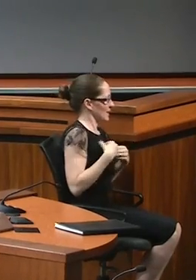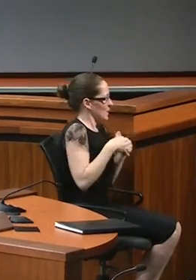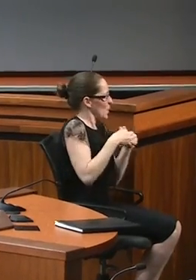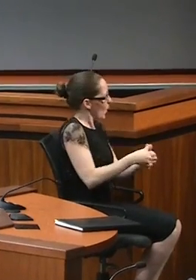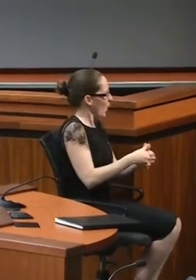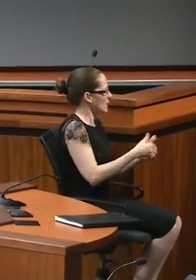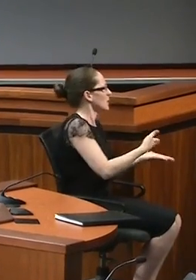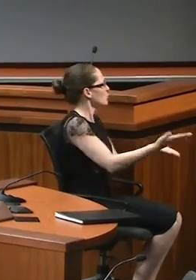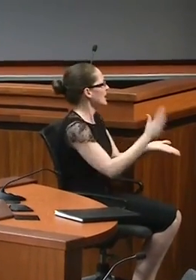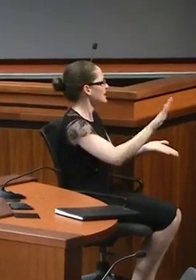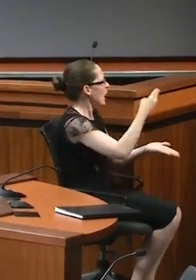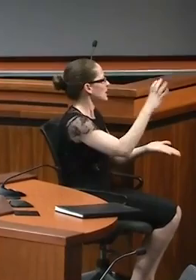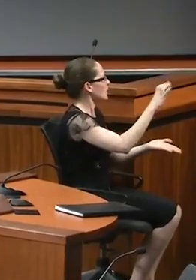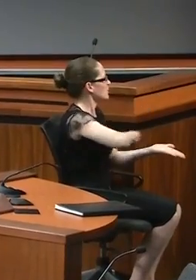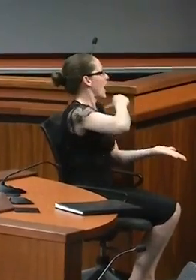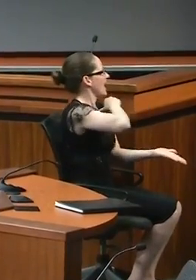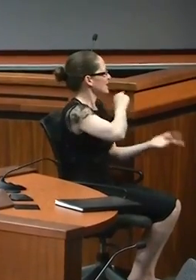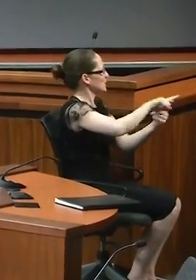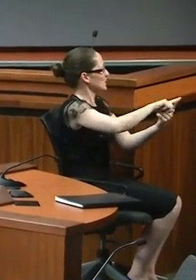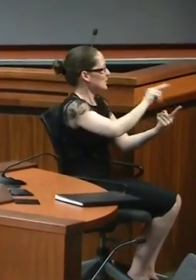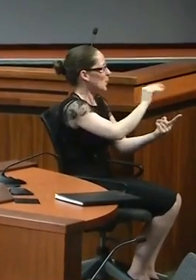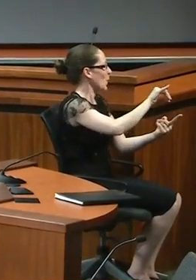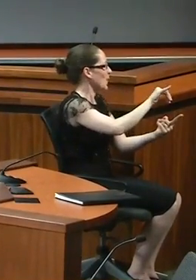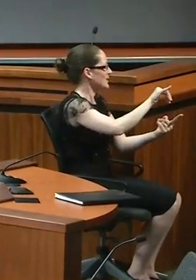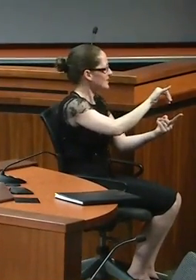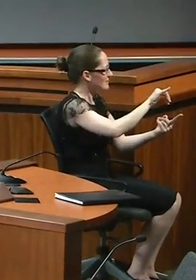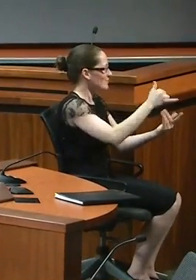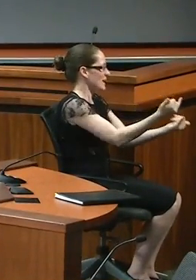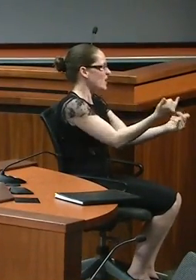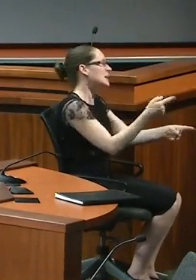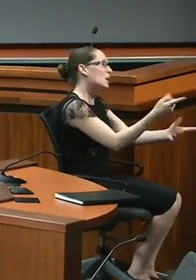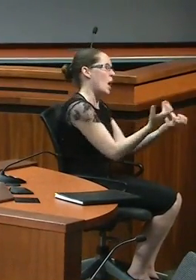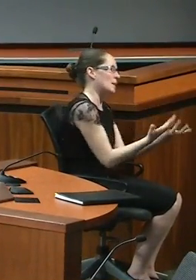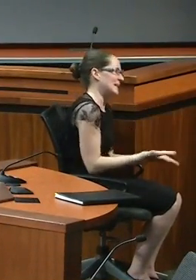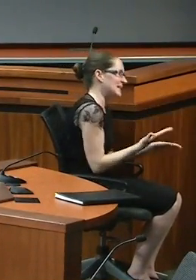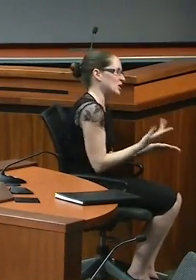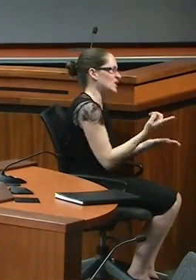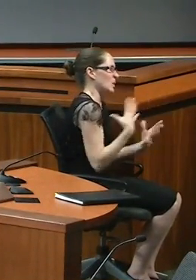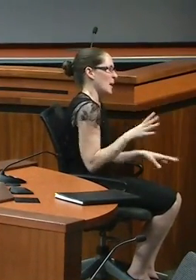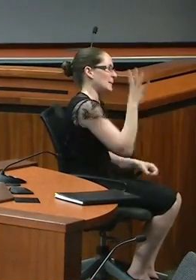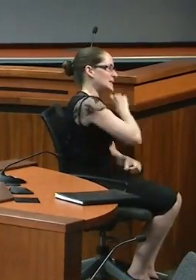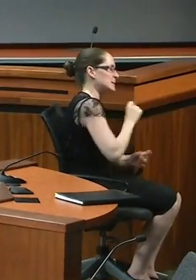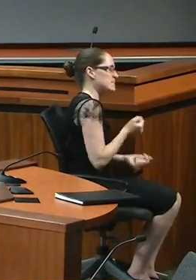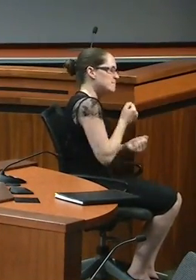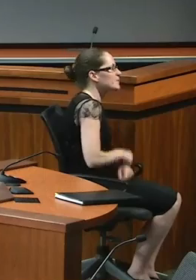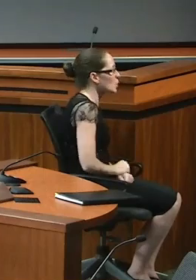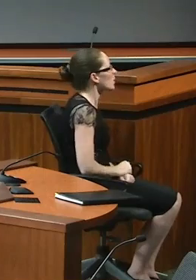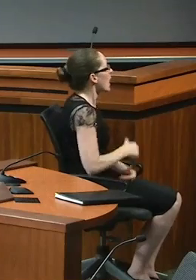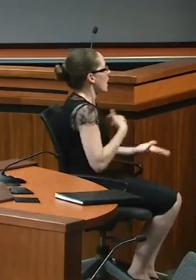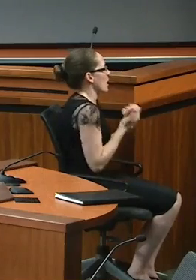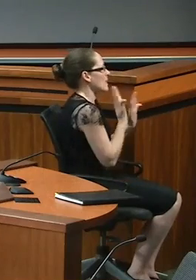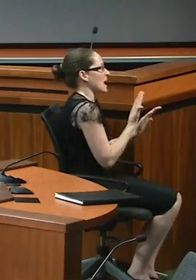but I definitely, he wants to be here, but that's something he definitely could not miss. And I just want to also, there are a lot of folks here who have been very involved